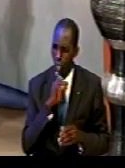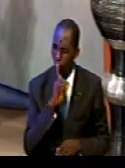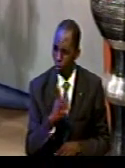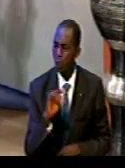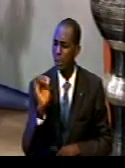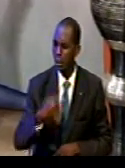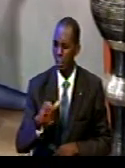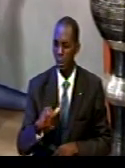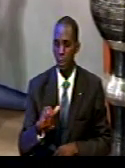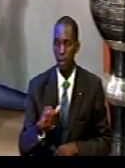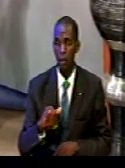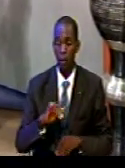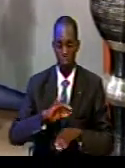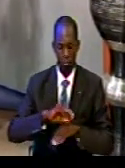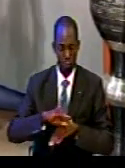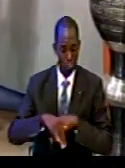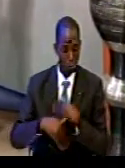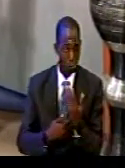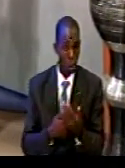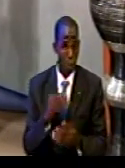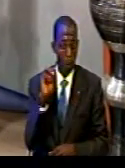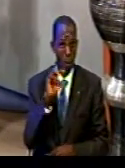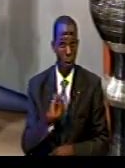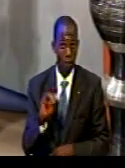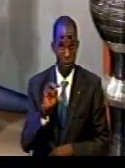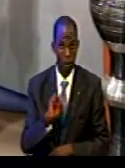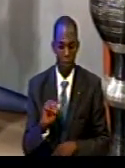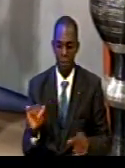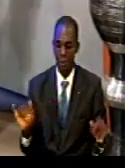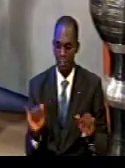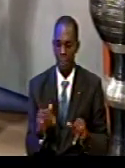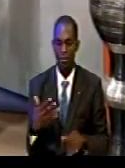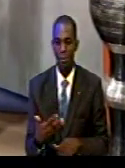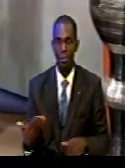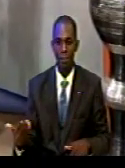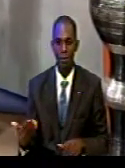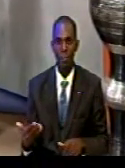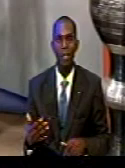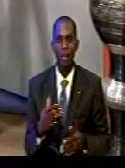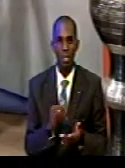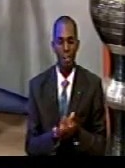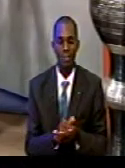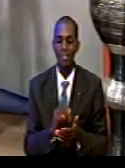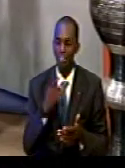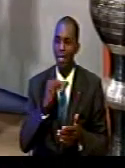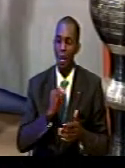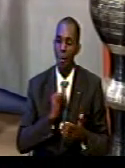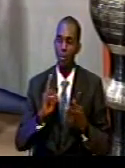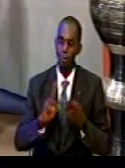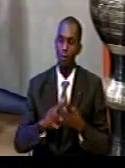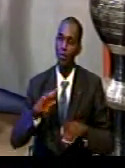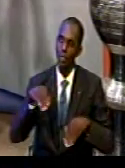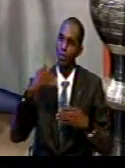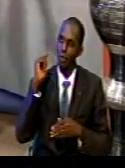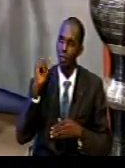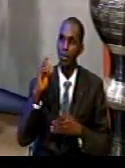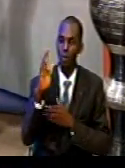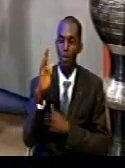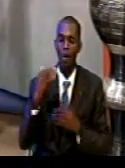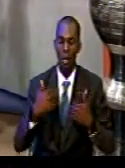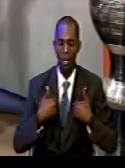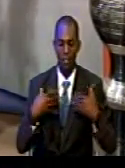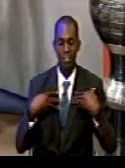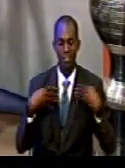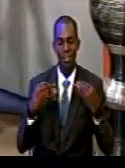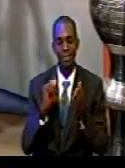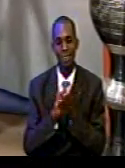He said, I asked her, is it true? He said, yes. Reaching the morning, being on Monday, he said, saying the same thing. I want to go